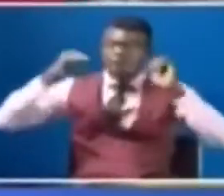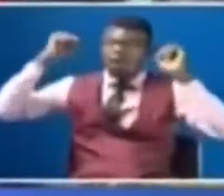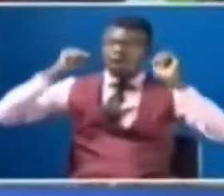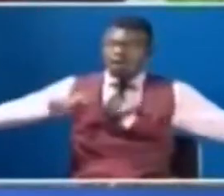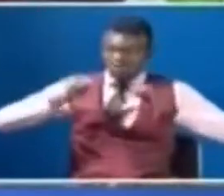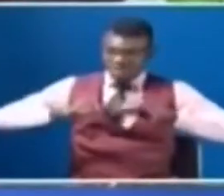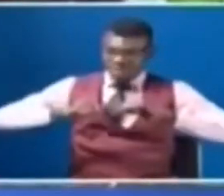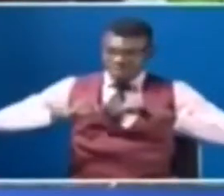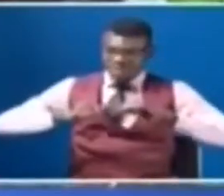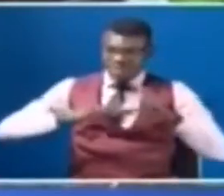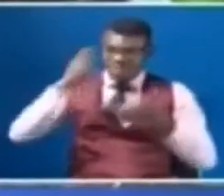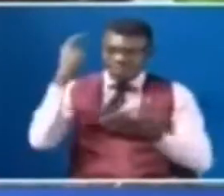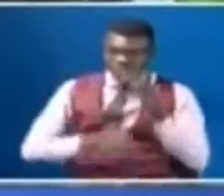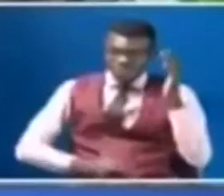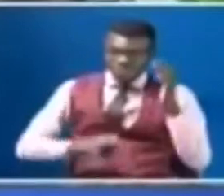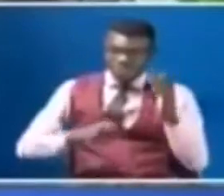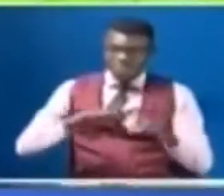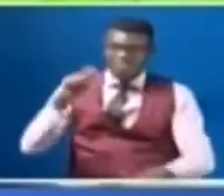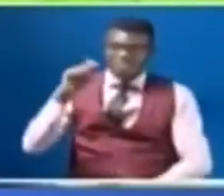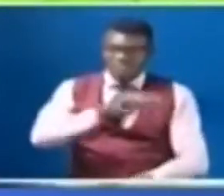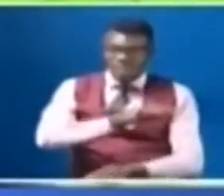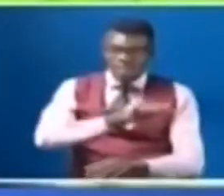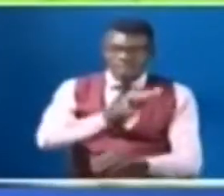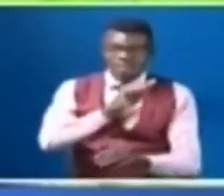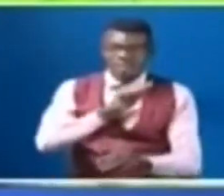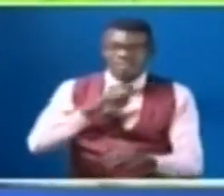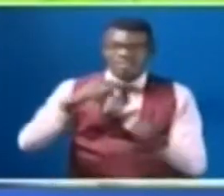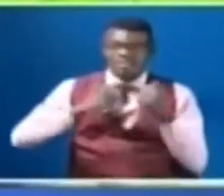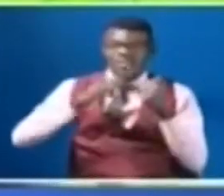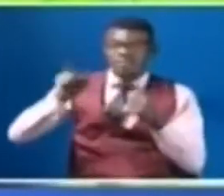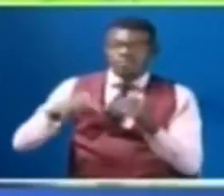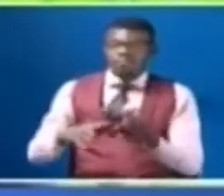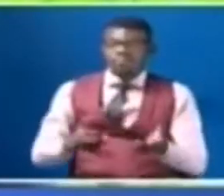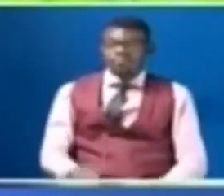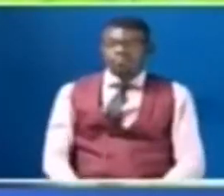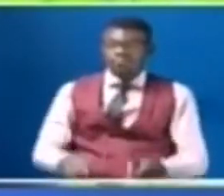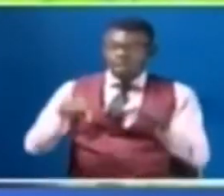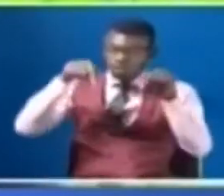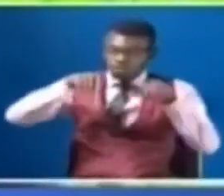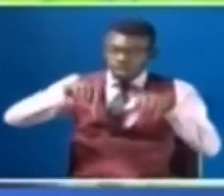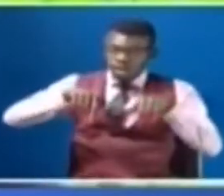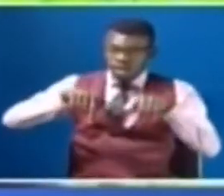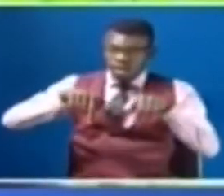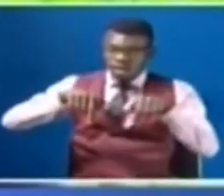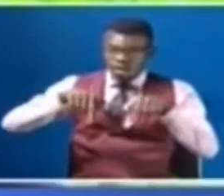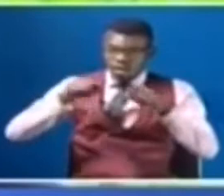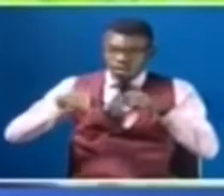the accused a fine of 6,000 shillings. Kwa wakati huu wa leo, alikuwa